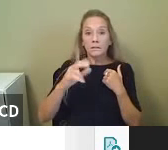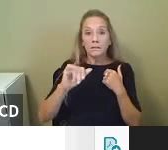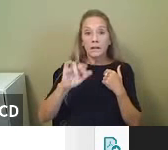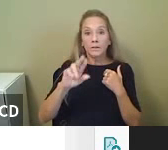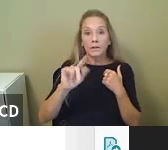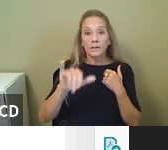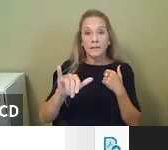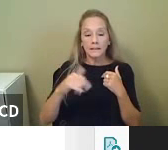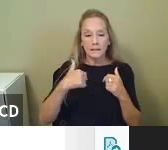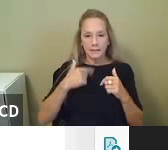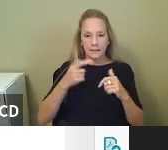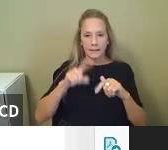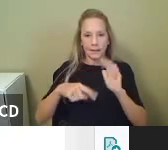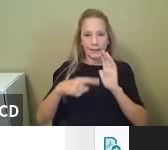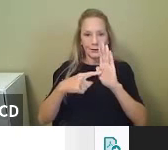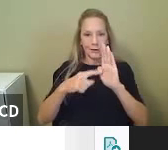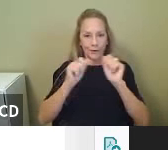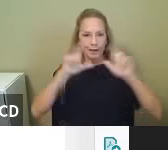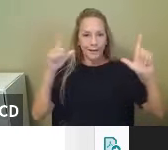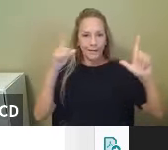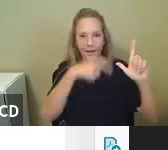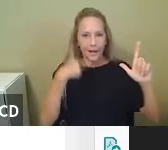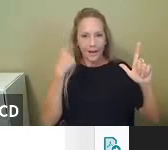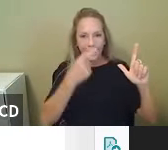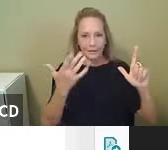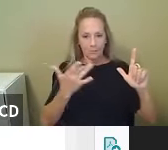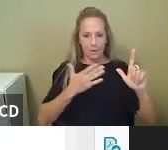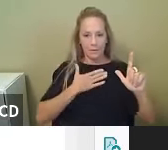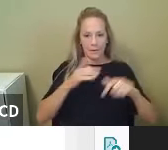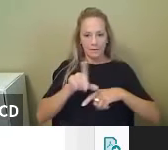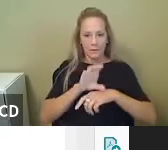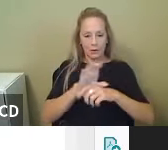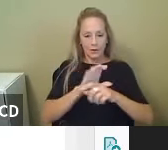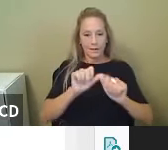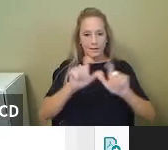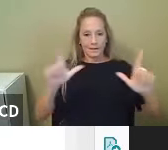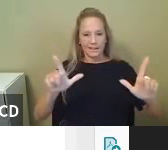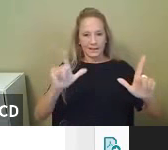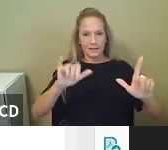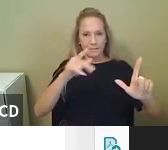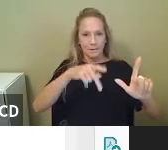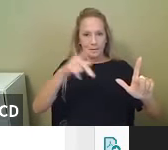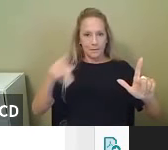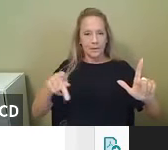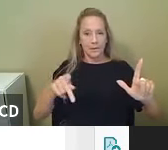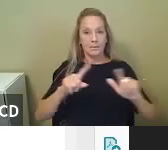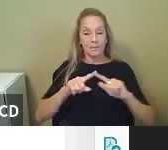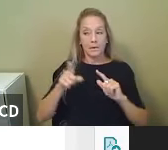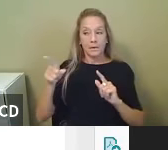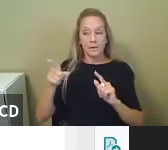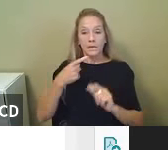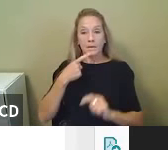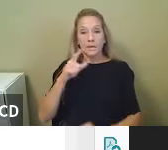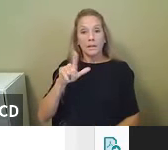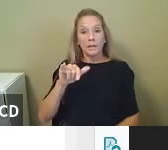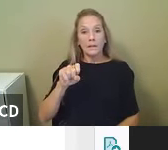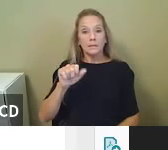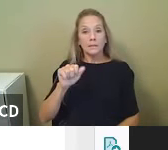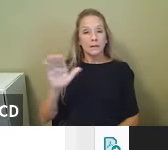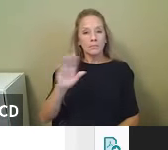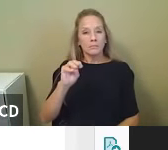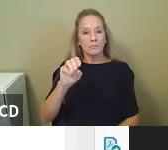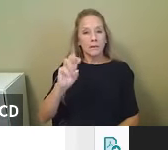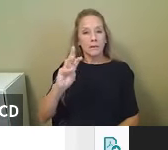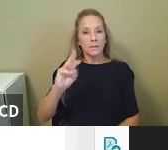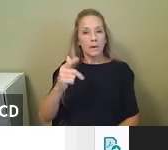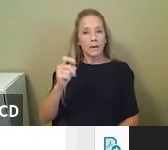because I'm sharing my screen, but I don't think. But I think and a testament to Lisa's team that's working